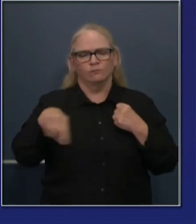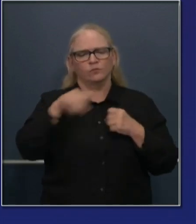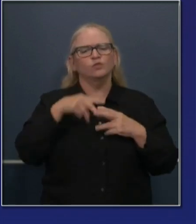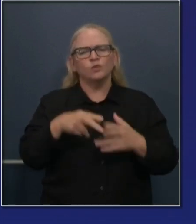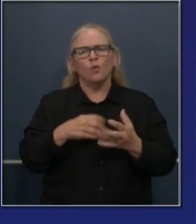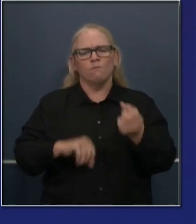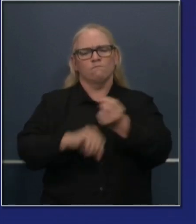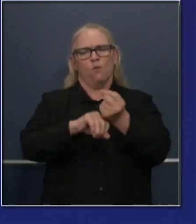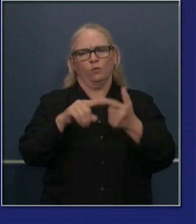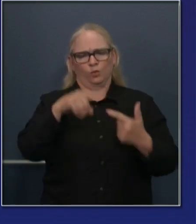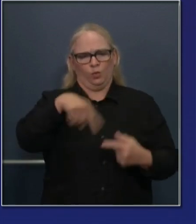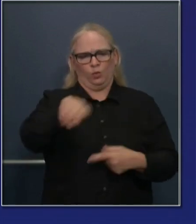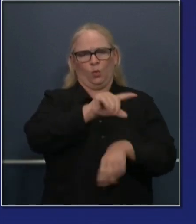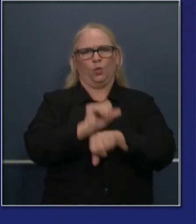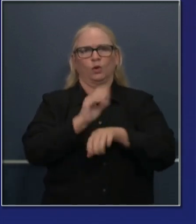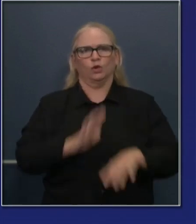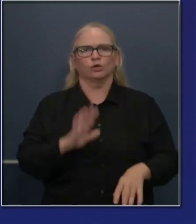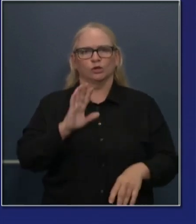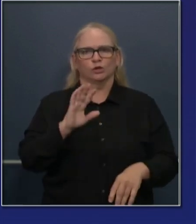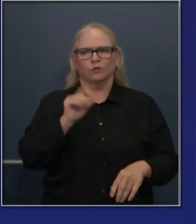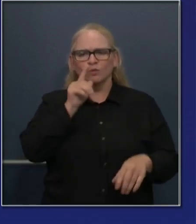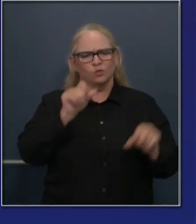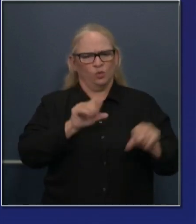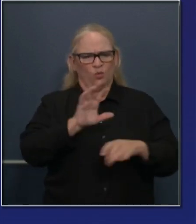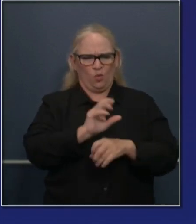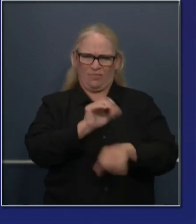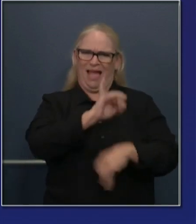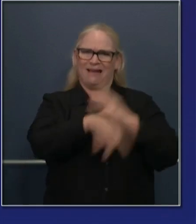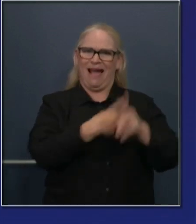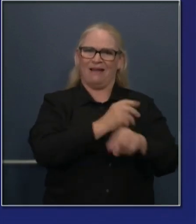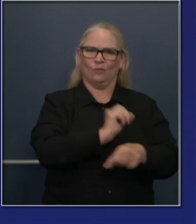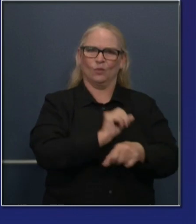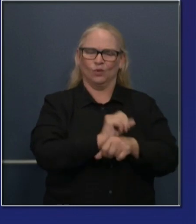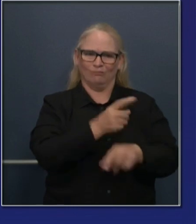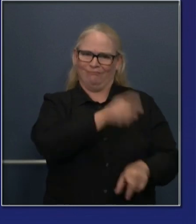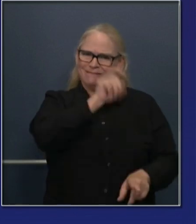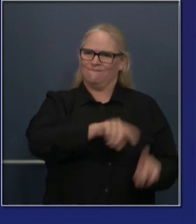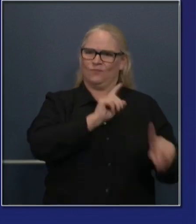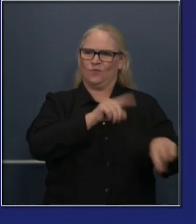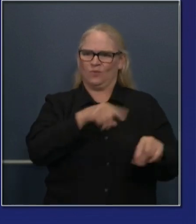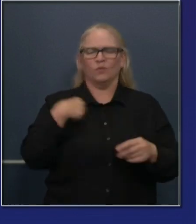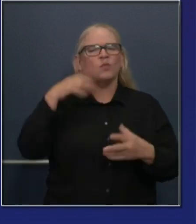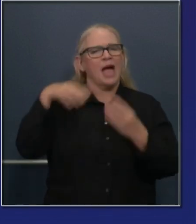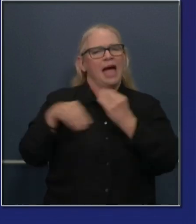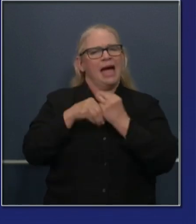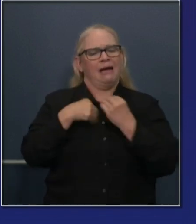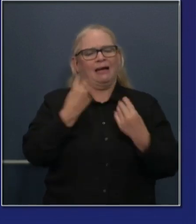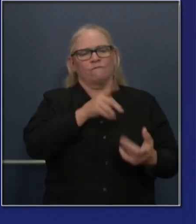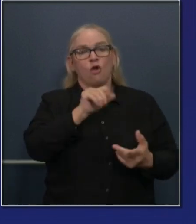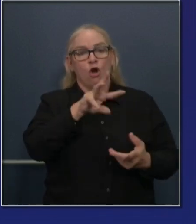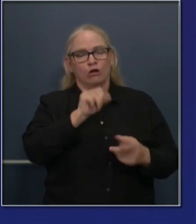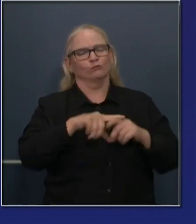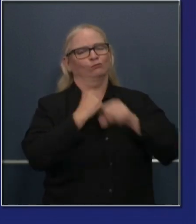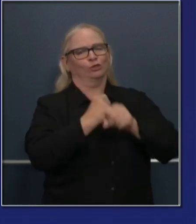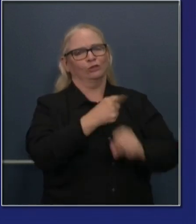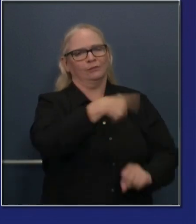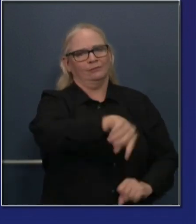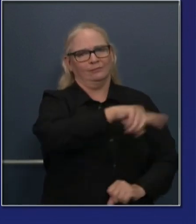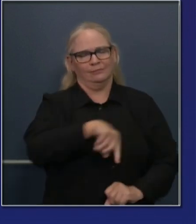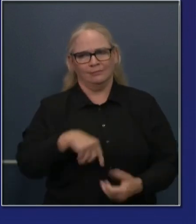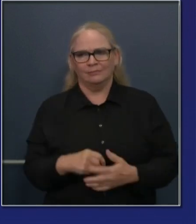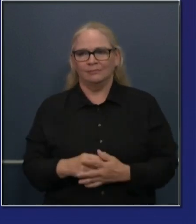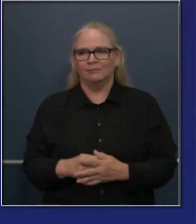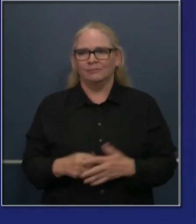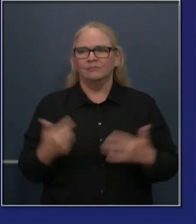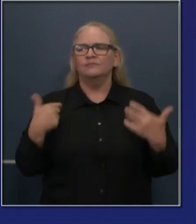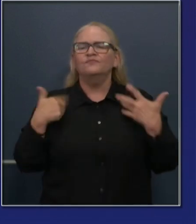to support our essential workers. We want to build on some of that previous work. A lot were done with executive orders. A lot were